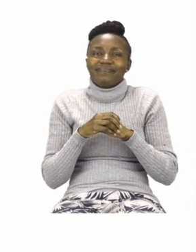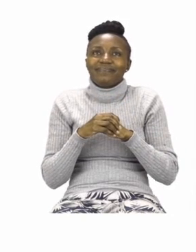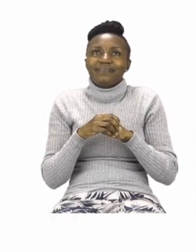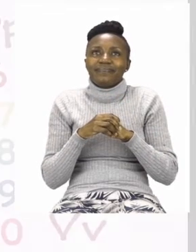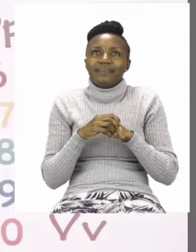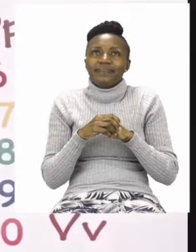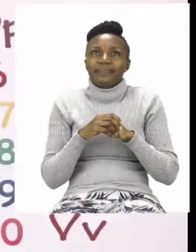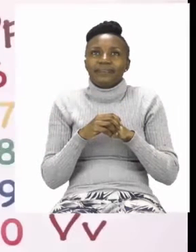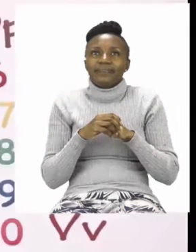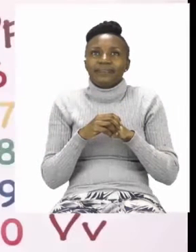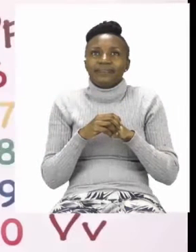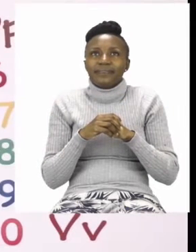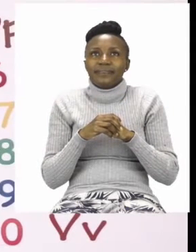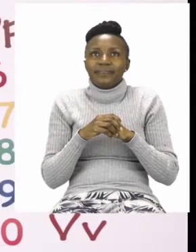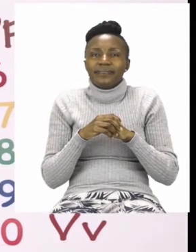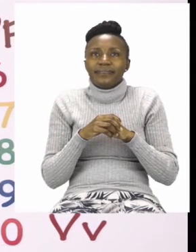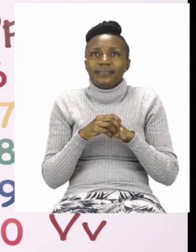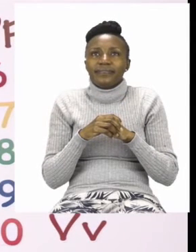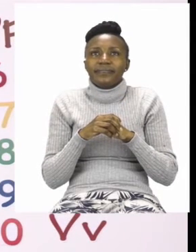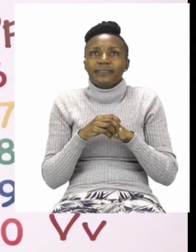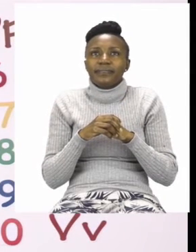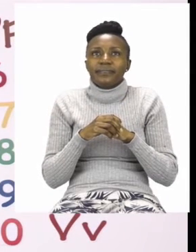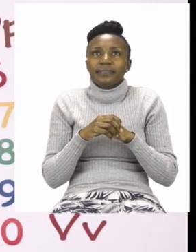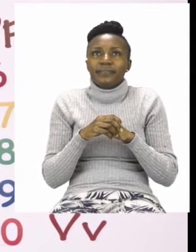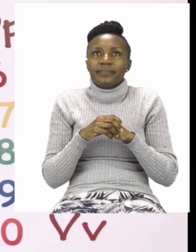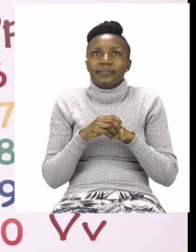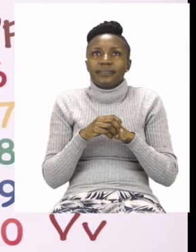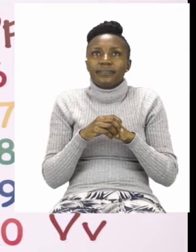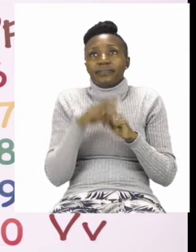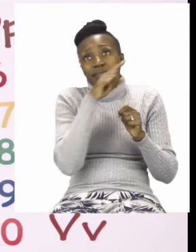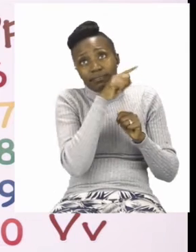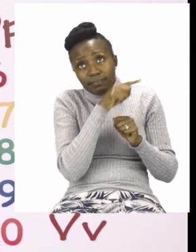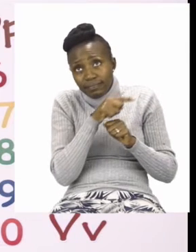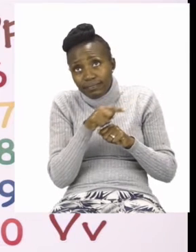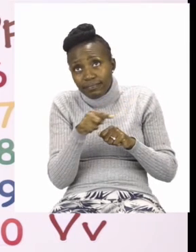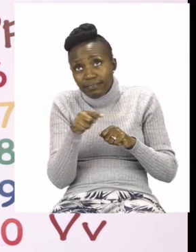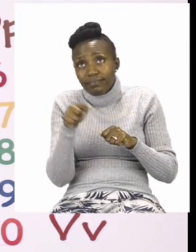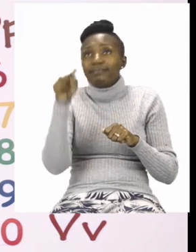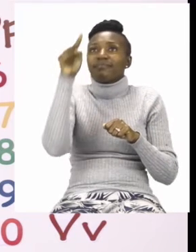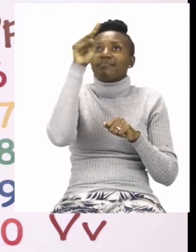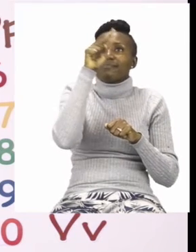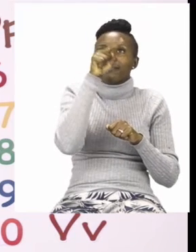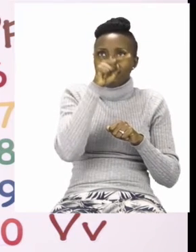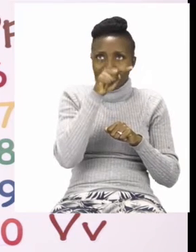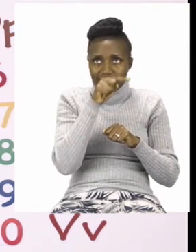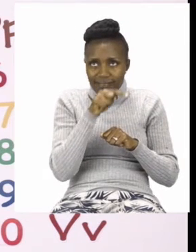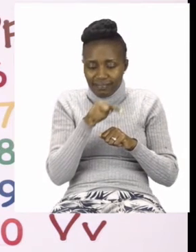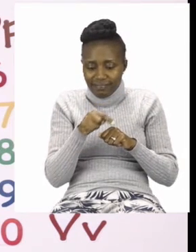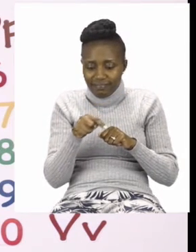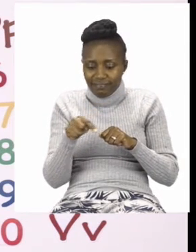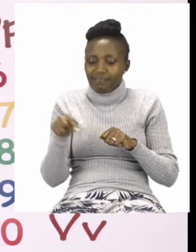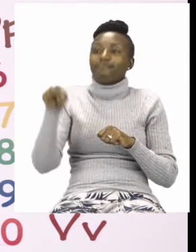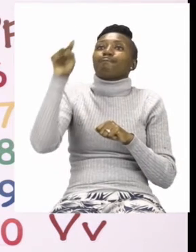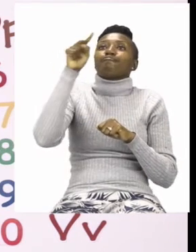look. So as you can see, it's going up, round and